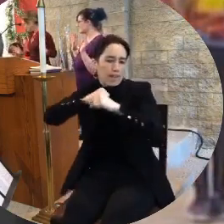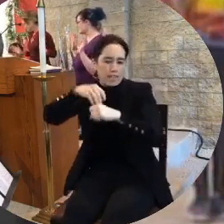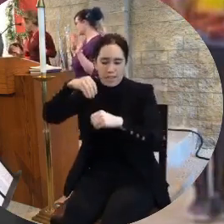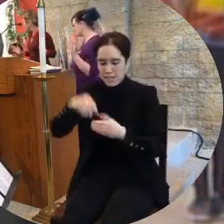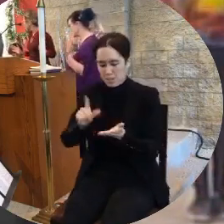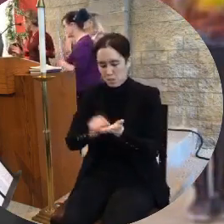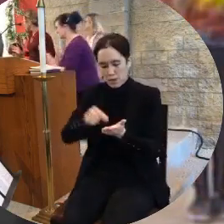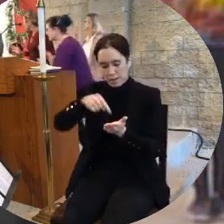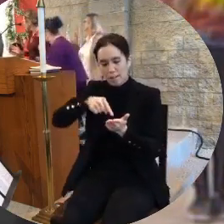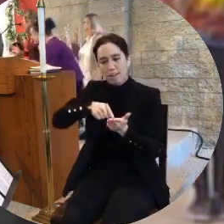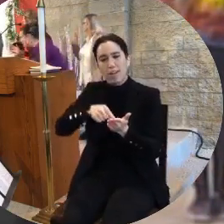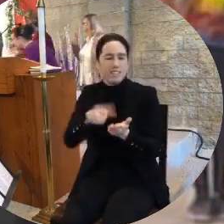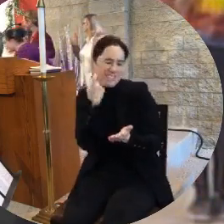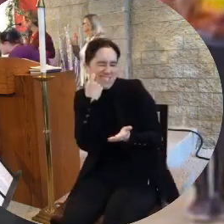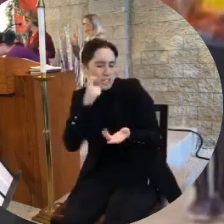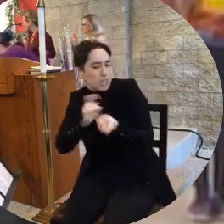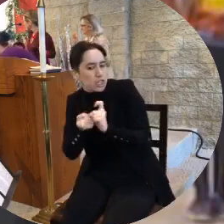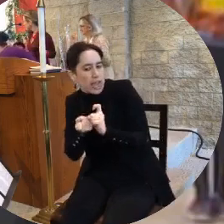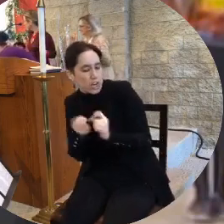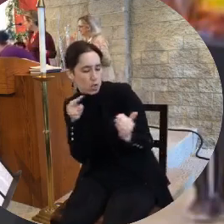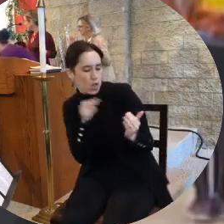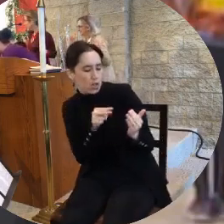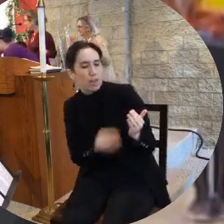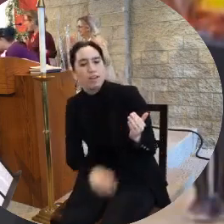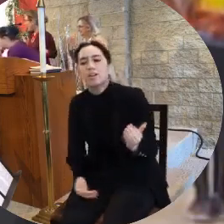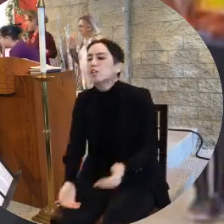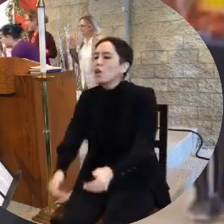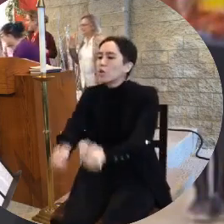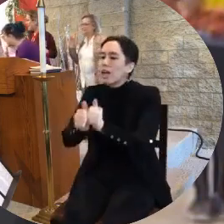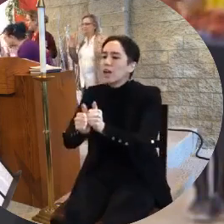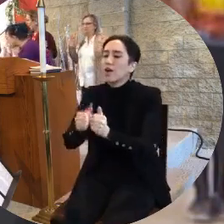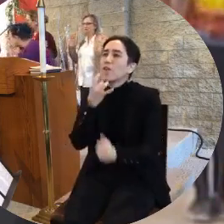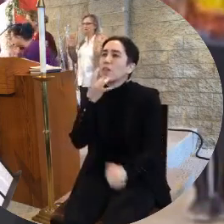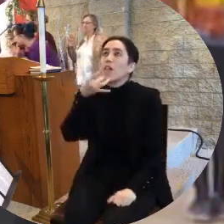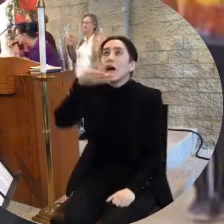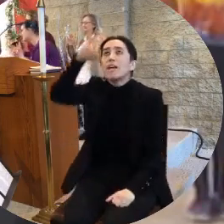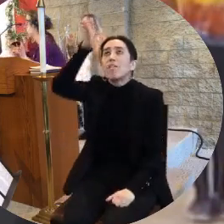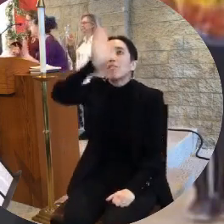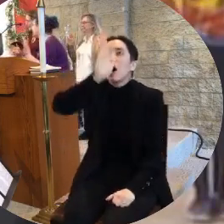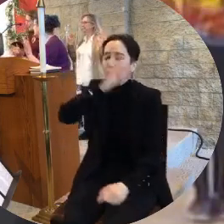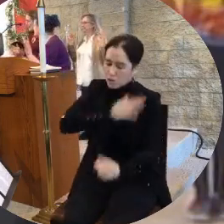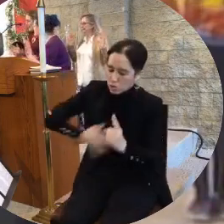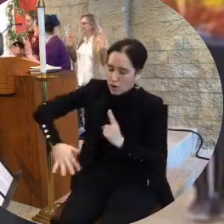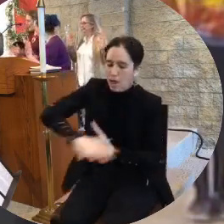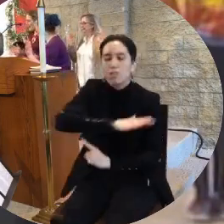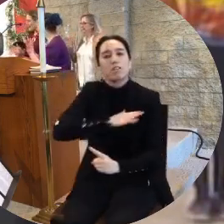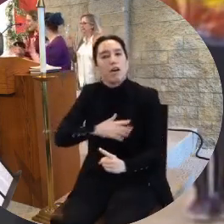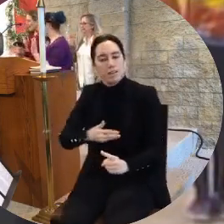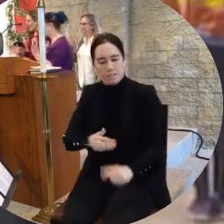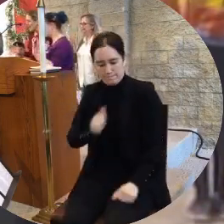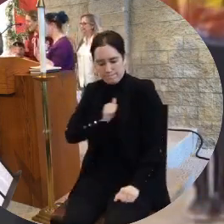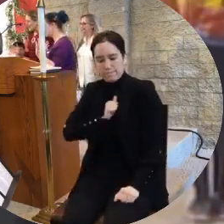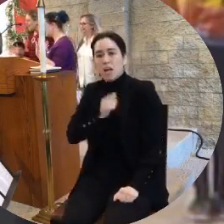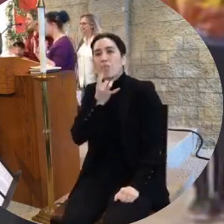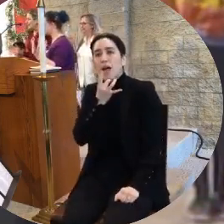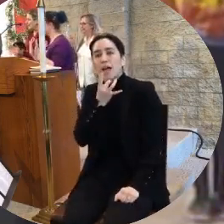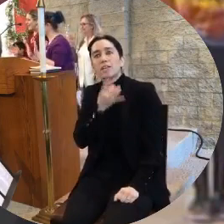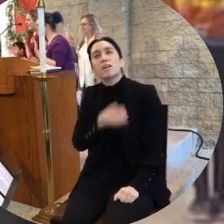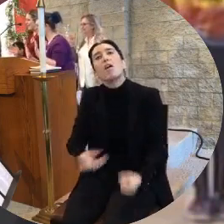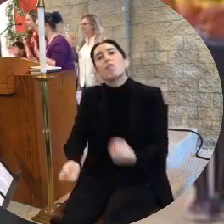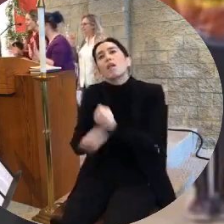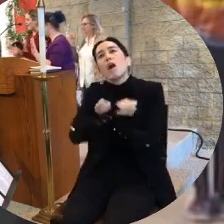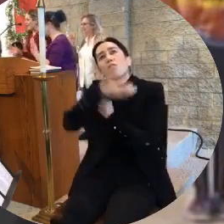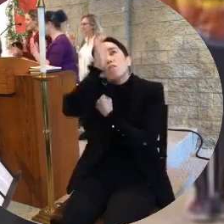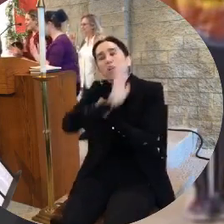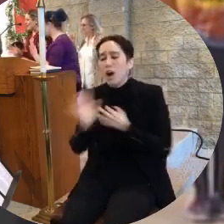recently. So let us know together that the light of God surrounds us. I am light. The love